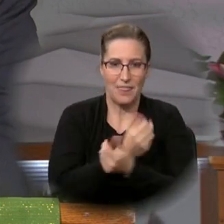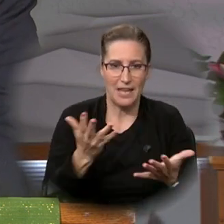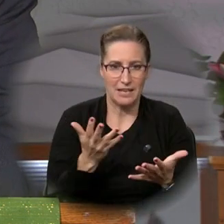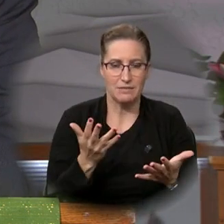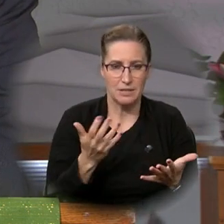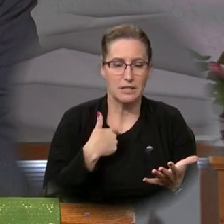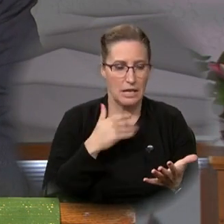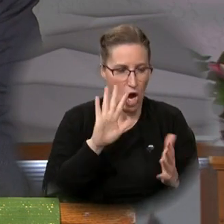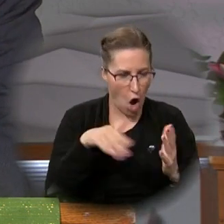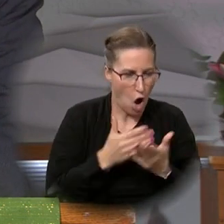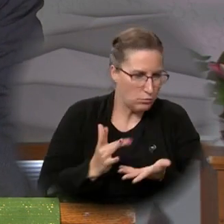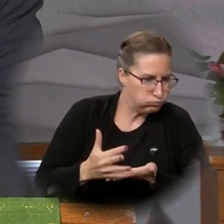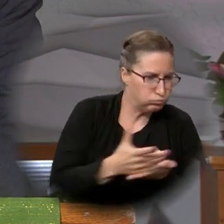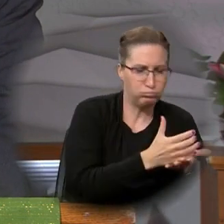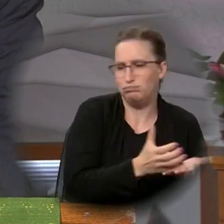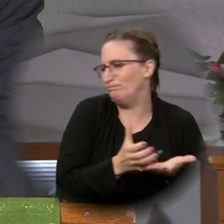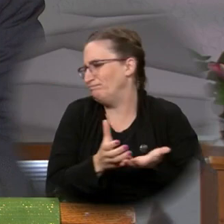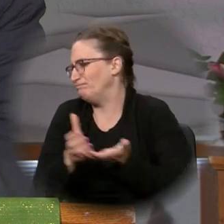it to the cross.